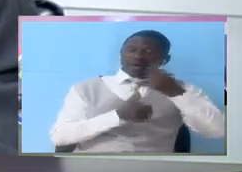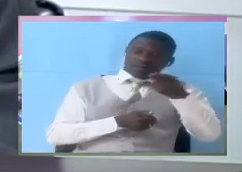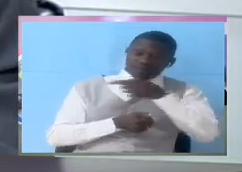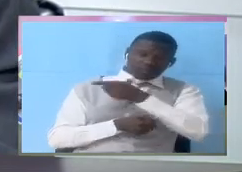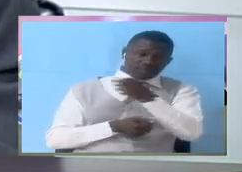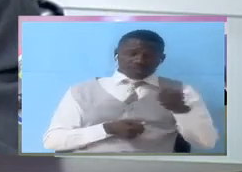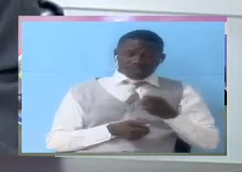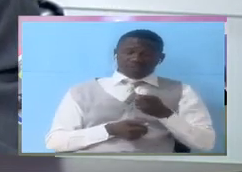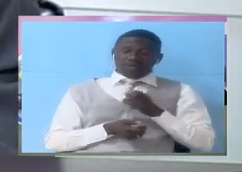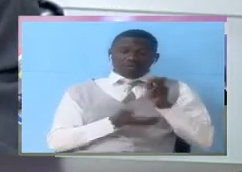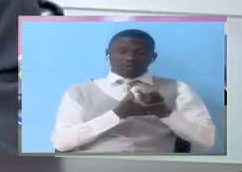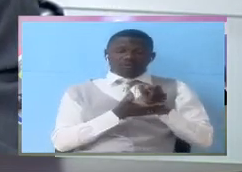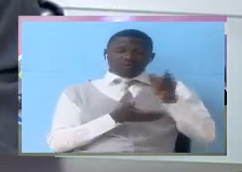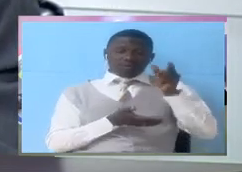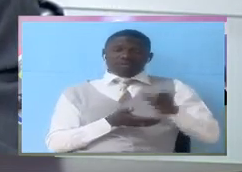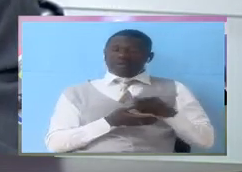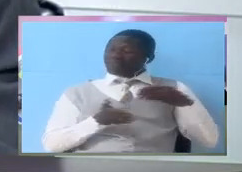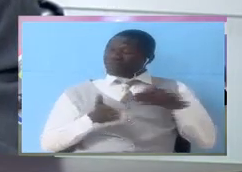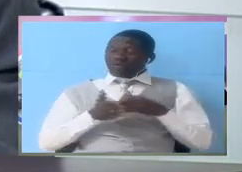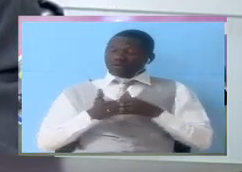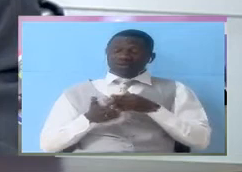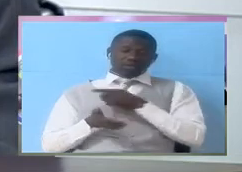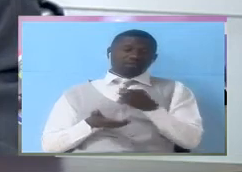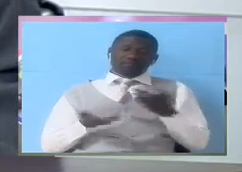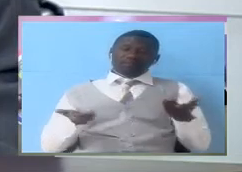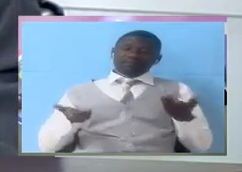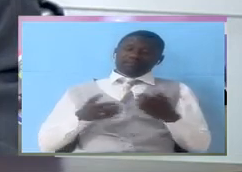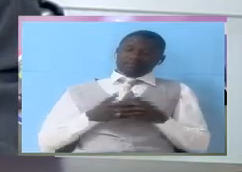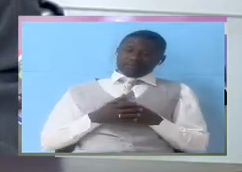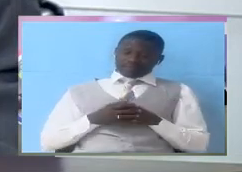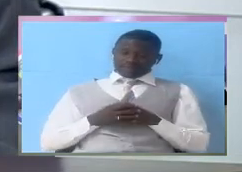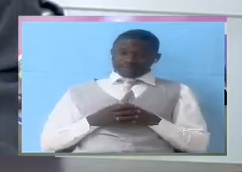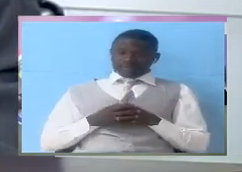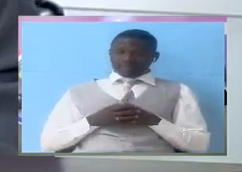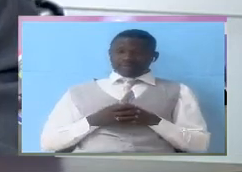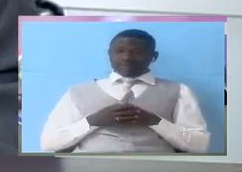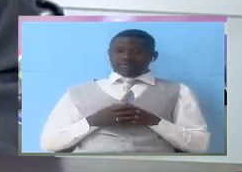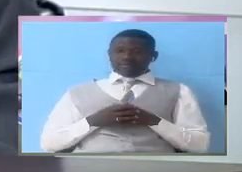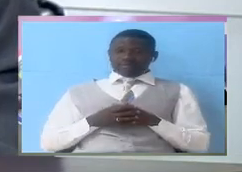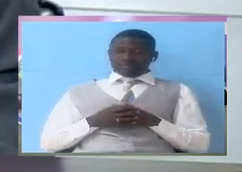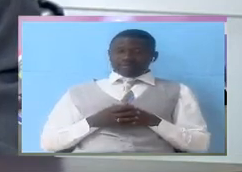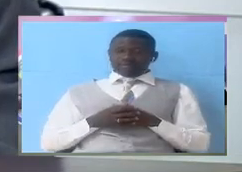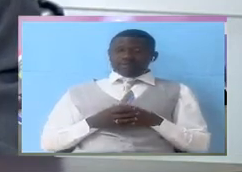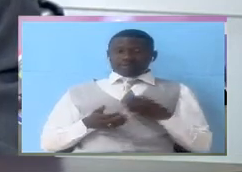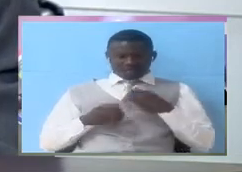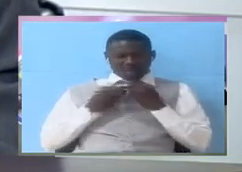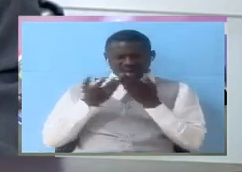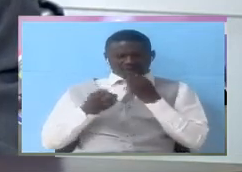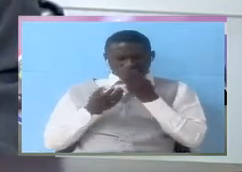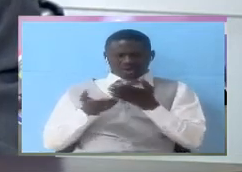have. Kaddu yoyu dañ ko daan forcer pour jëlé ko ci ñi nga xamné ñoy sédé yoyu. I have. Waxna ko